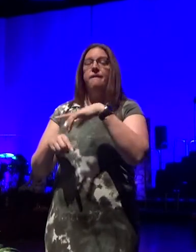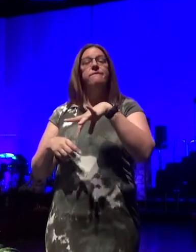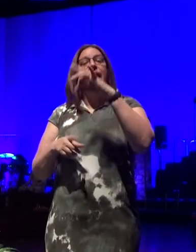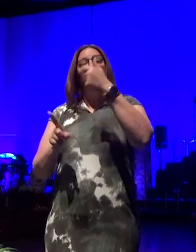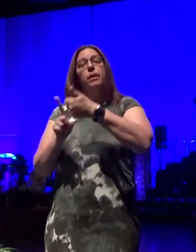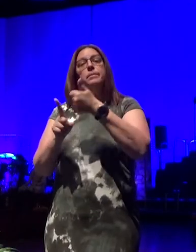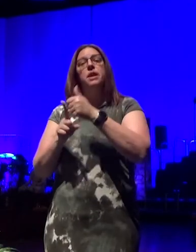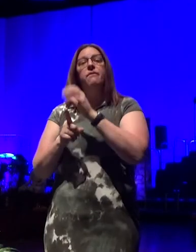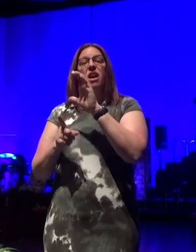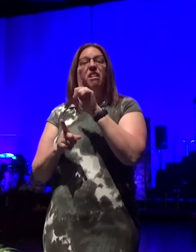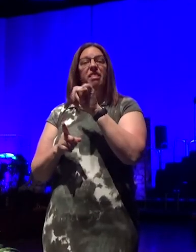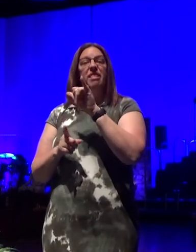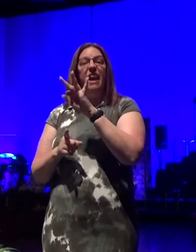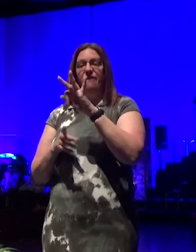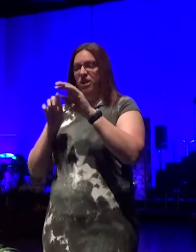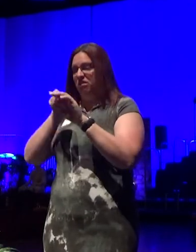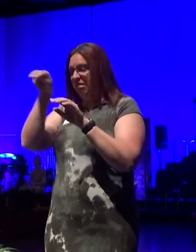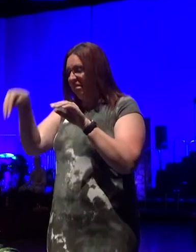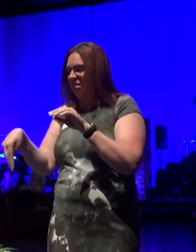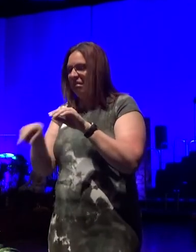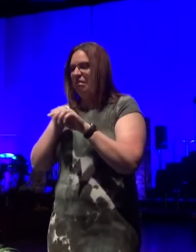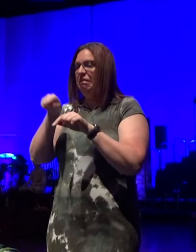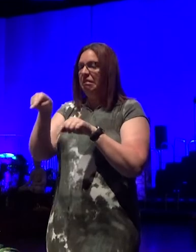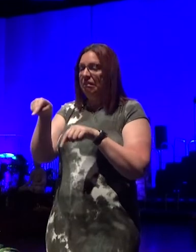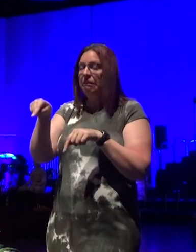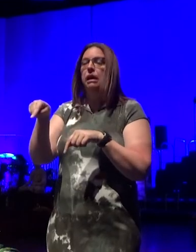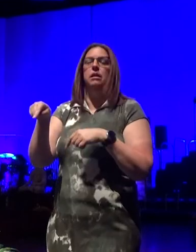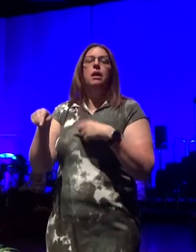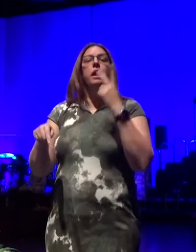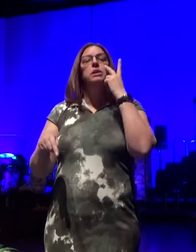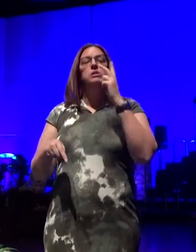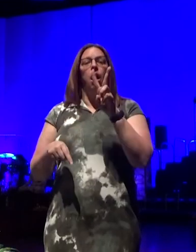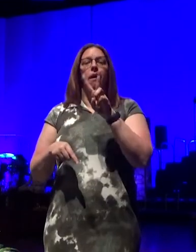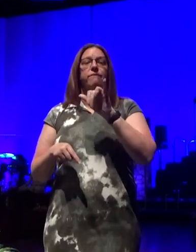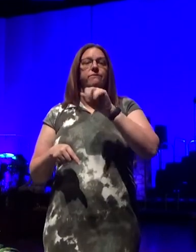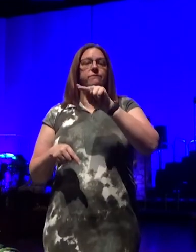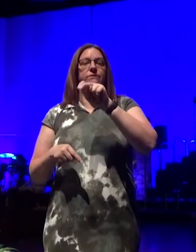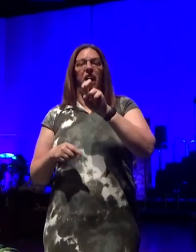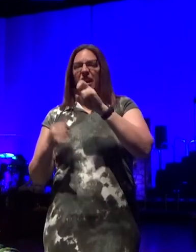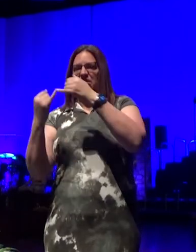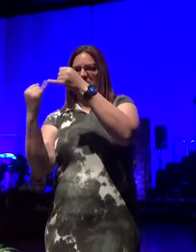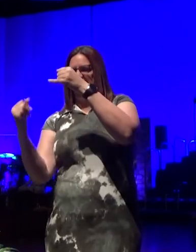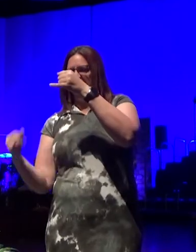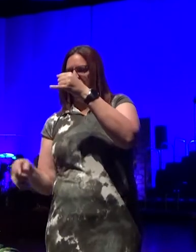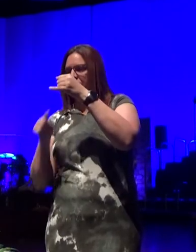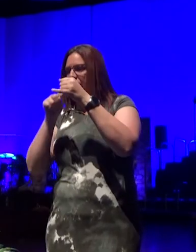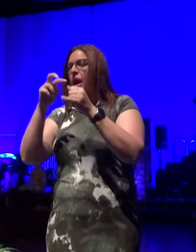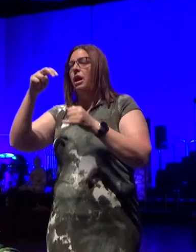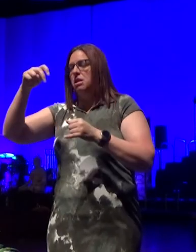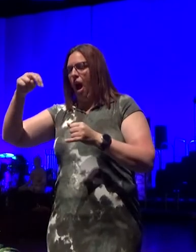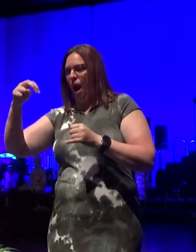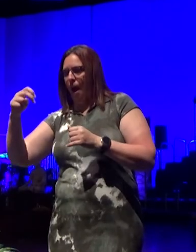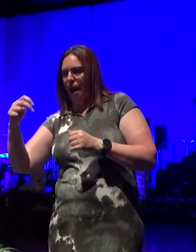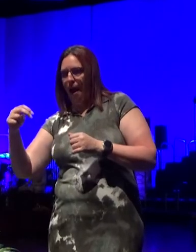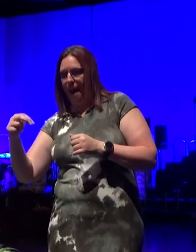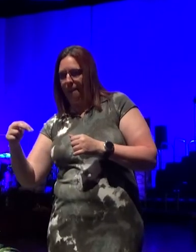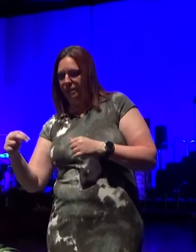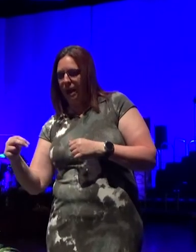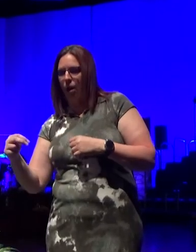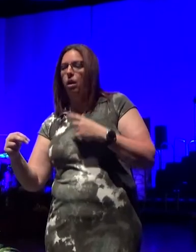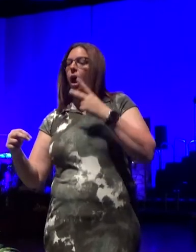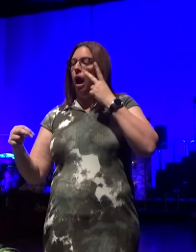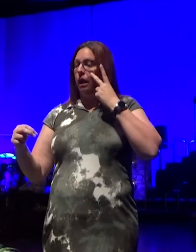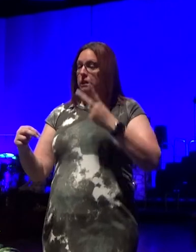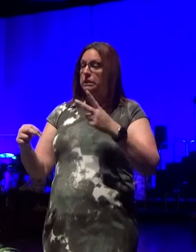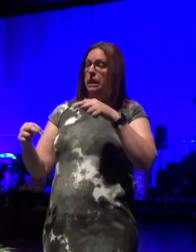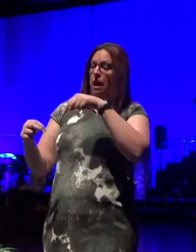was a vine, and he began climbing down, and about halfway down, he looked down, and what did he see? Another man-eating tiger.